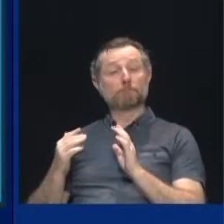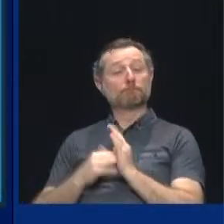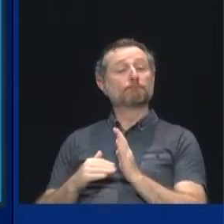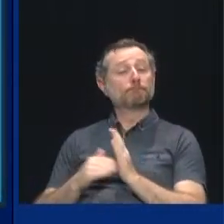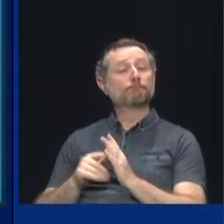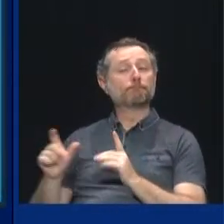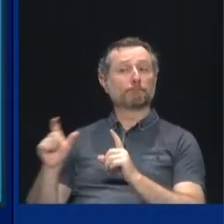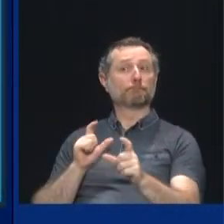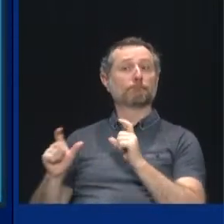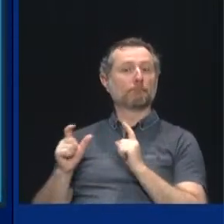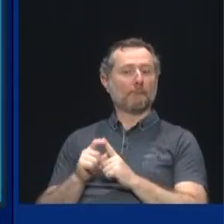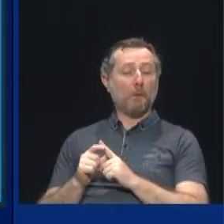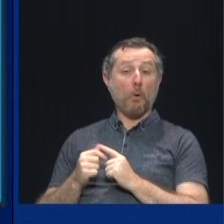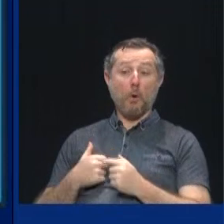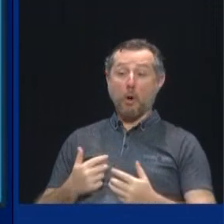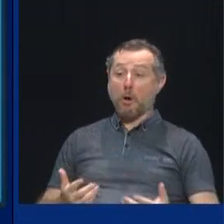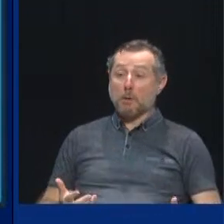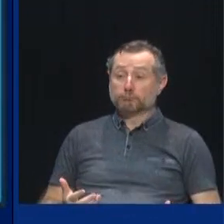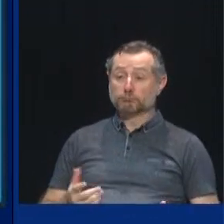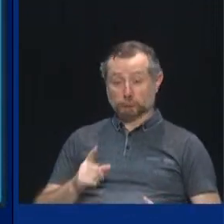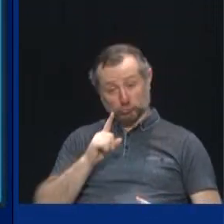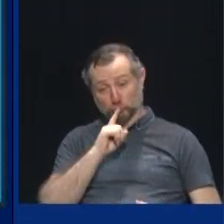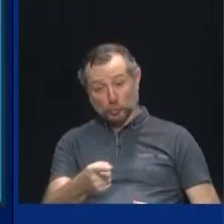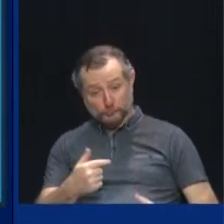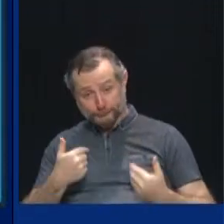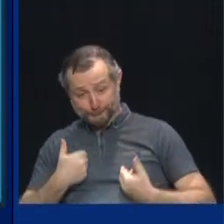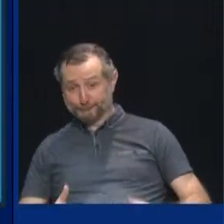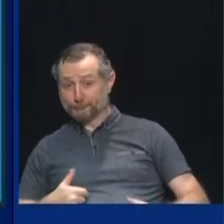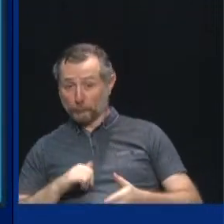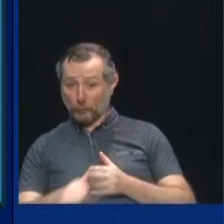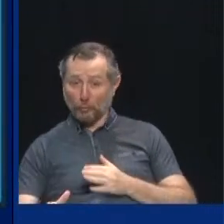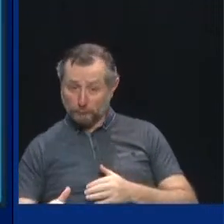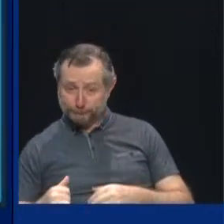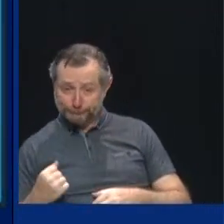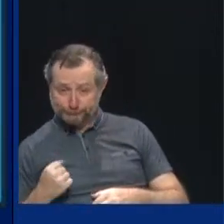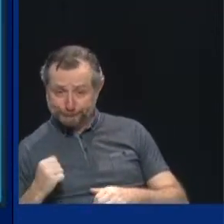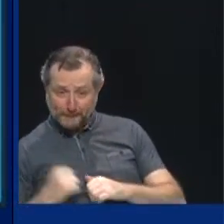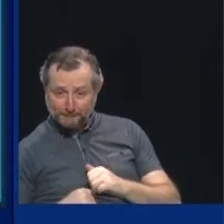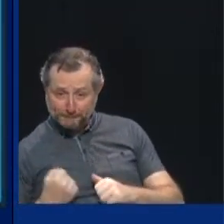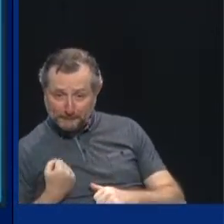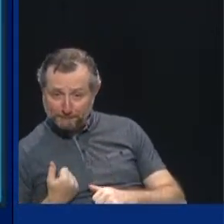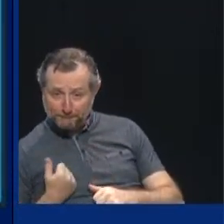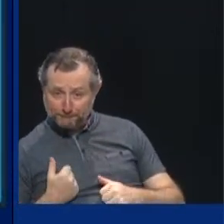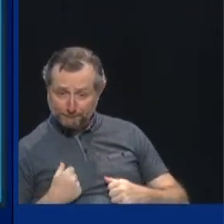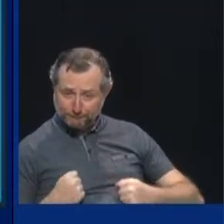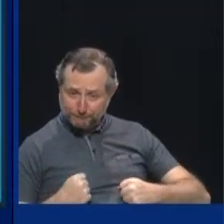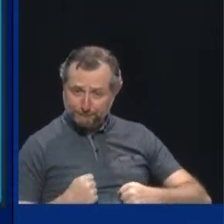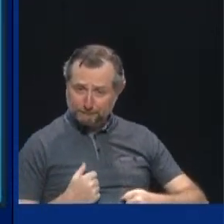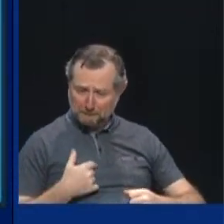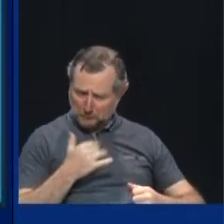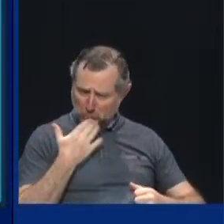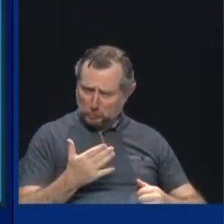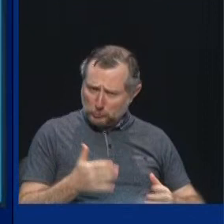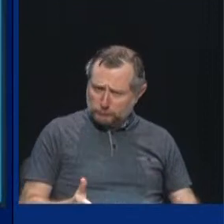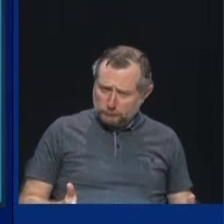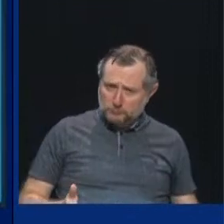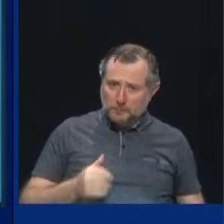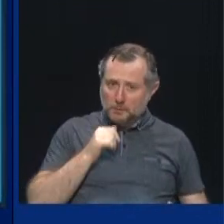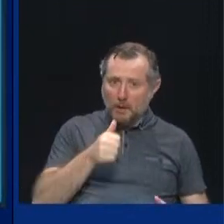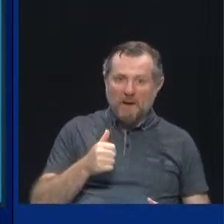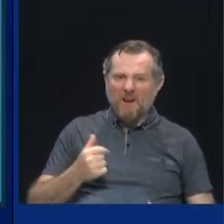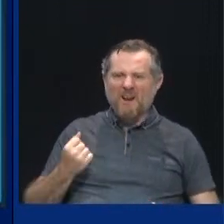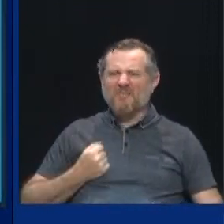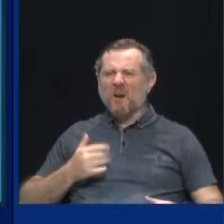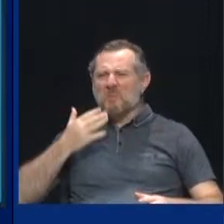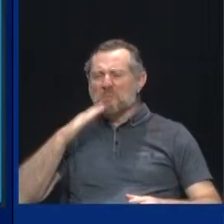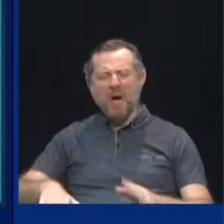I'd say, yeah, we're tough, but we're tough in a good way. We're not tough in a bad way. We're tough